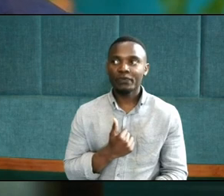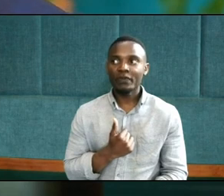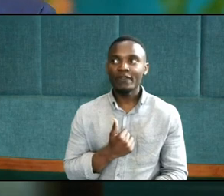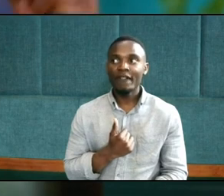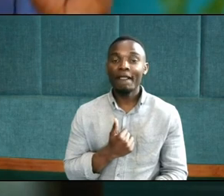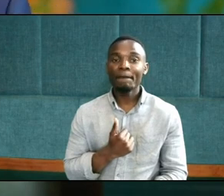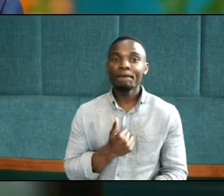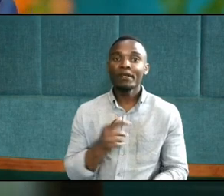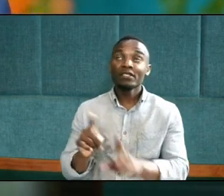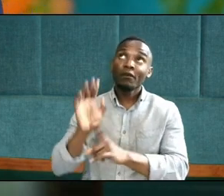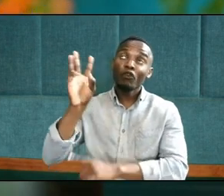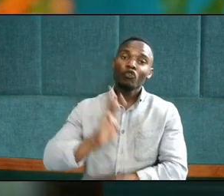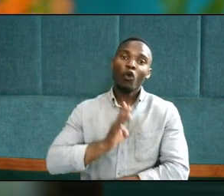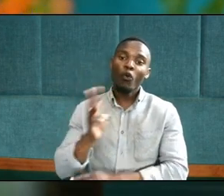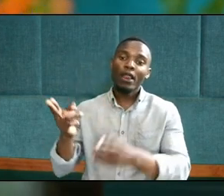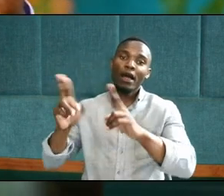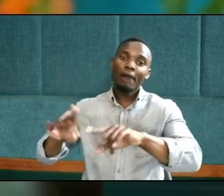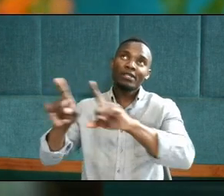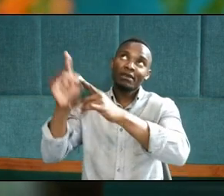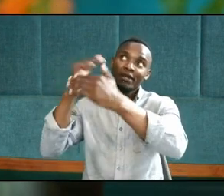Thy will be done as in heaven, so